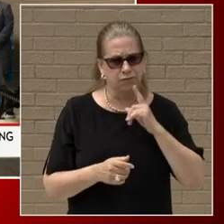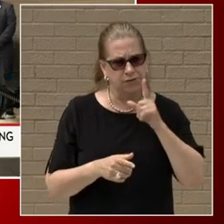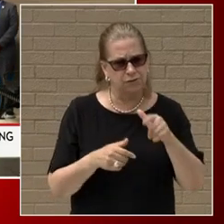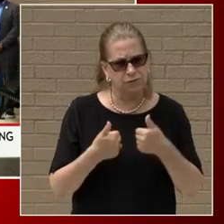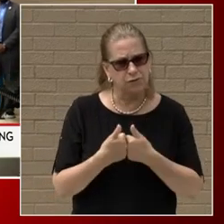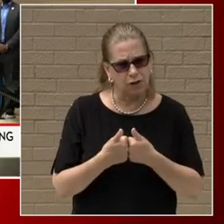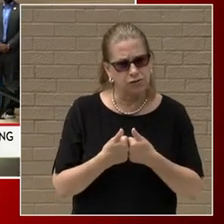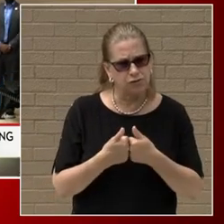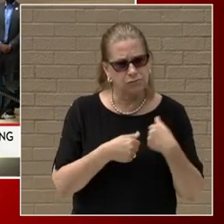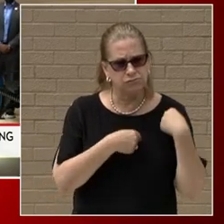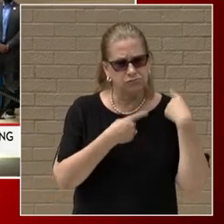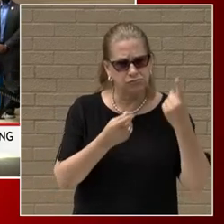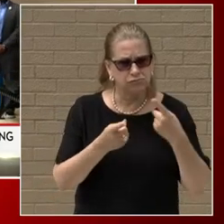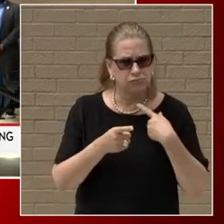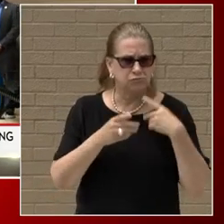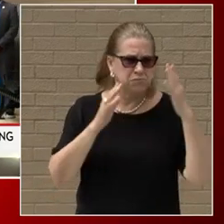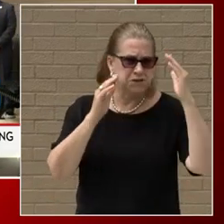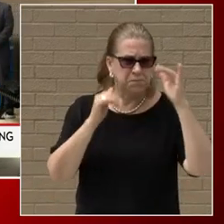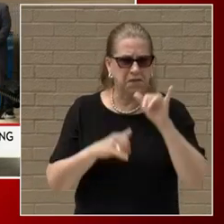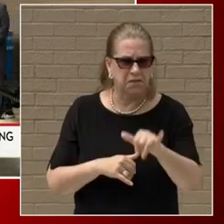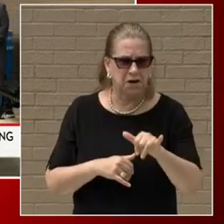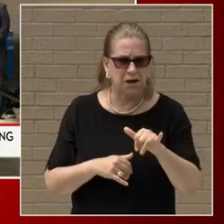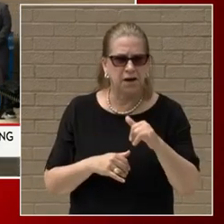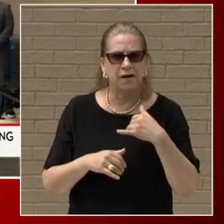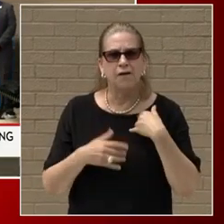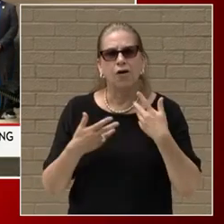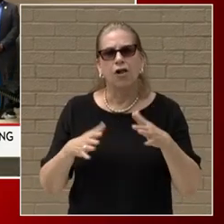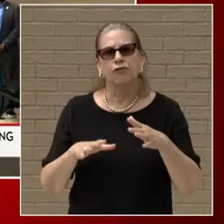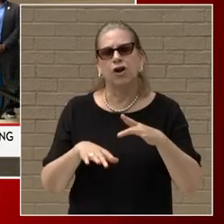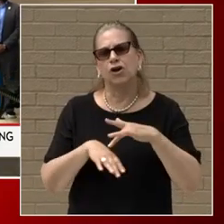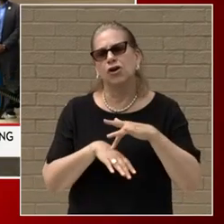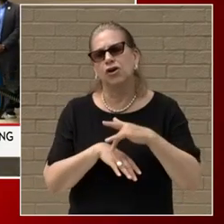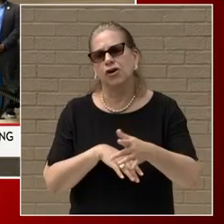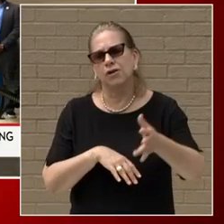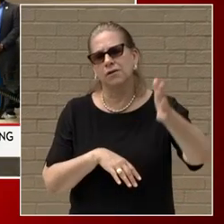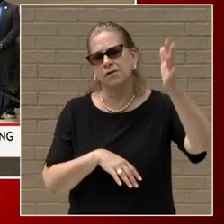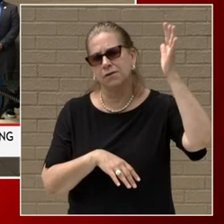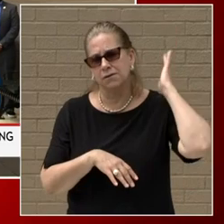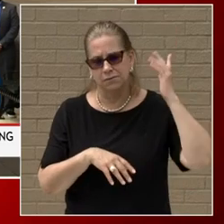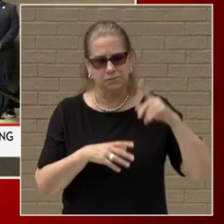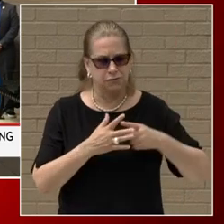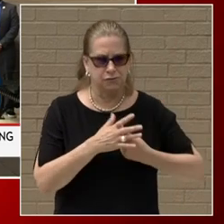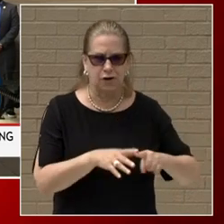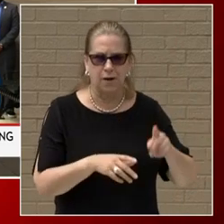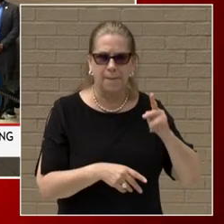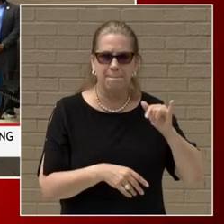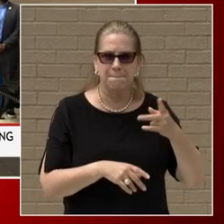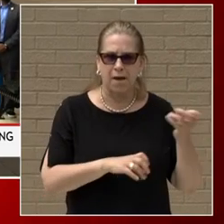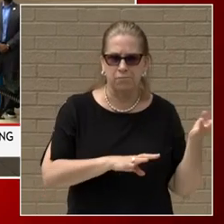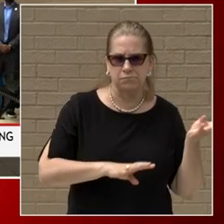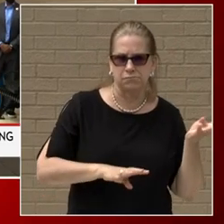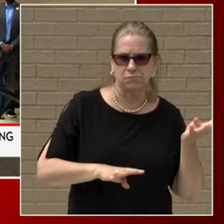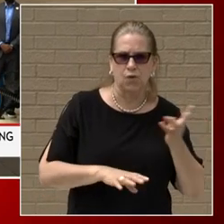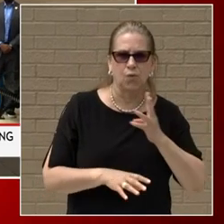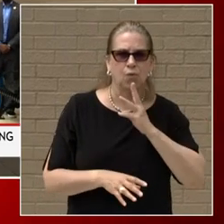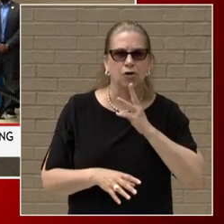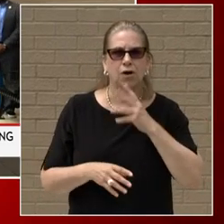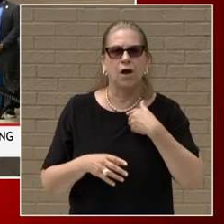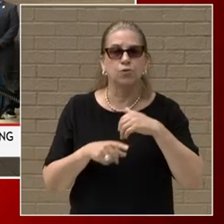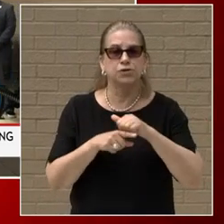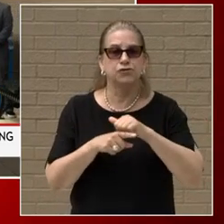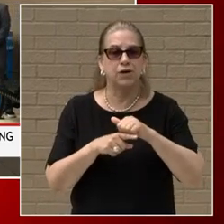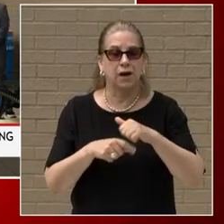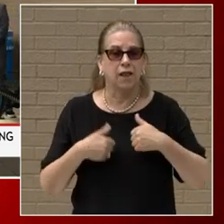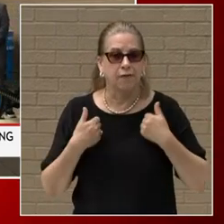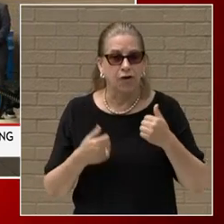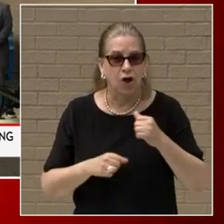we anticipated this. We started very early. We have a pipeline of trained lifeguards, almost 120 that